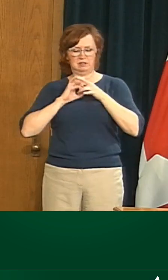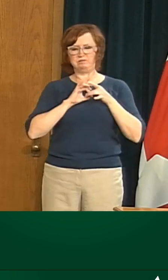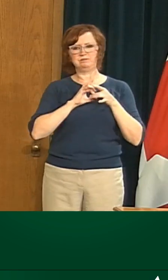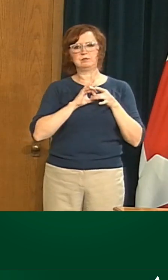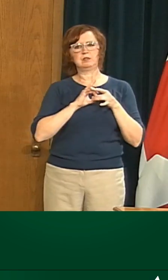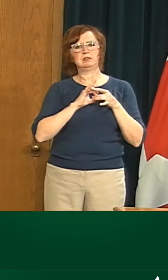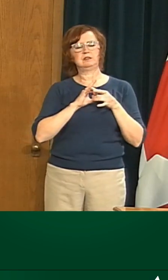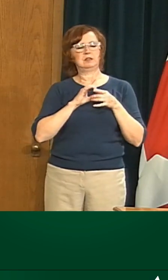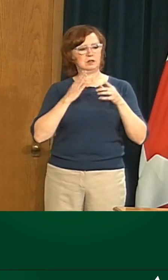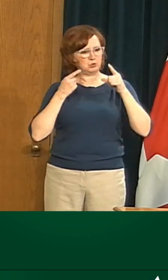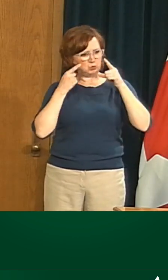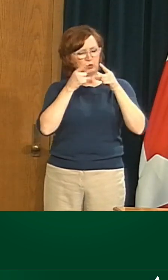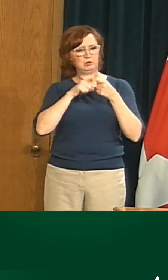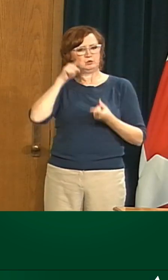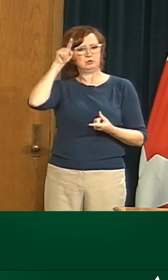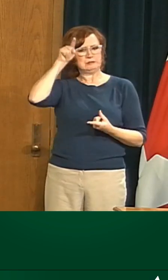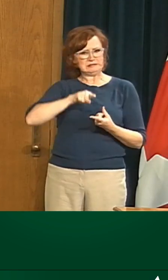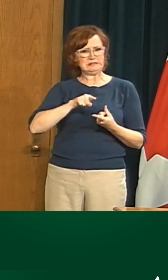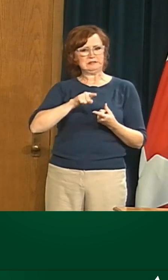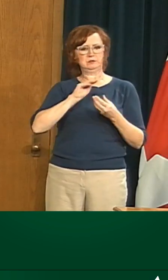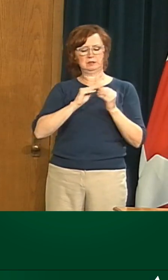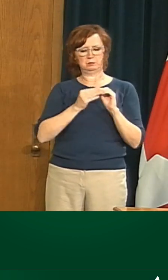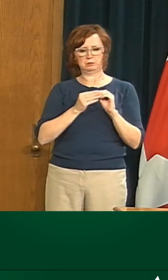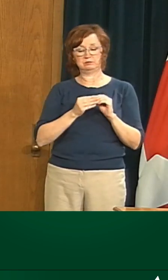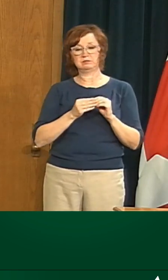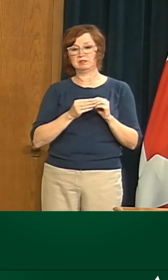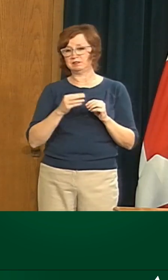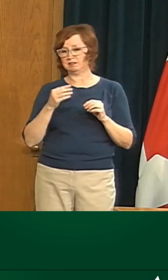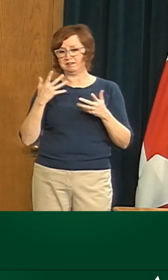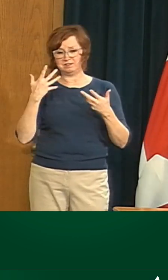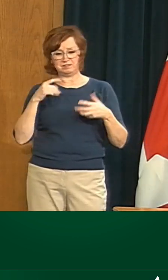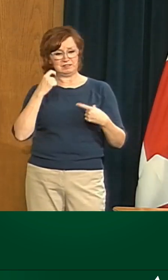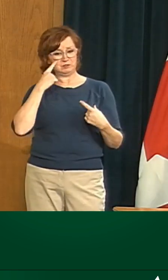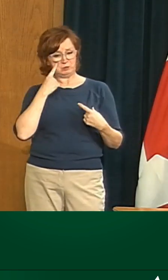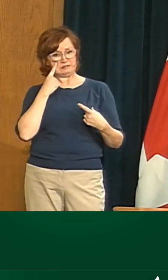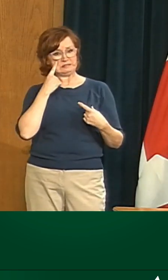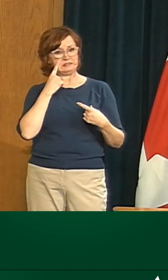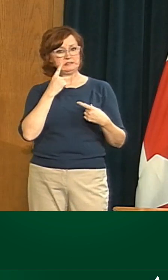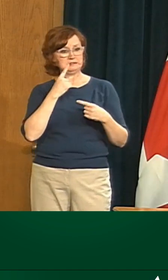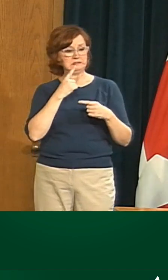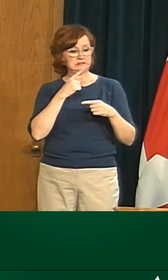already know that in gatherings in Saskatchewan, we've had situations where one person has